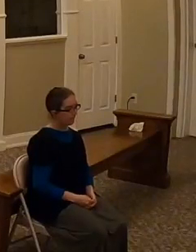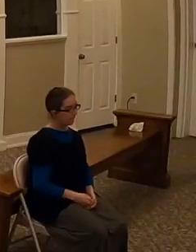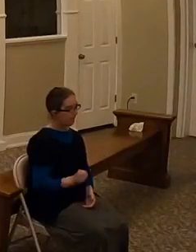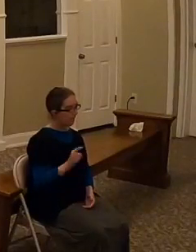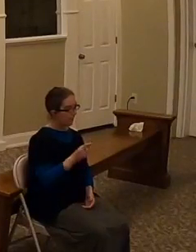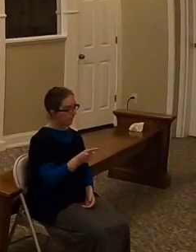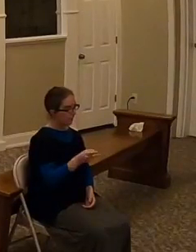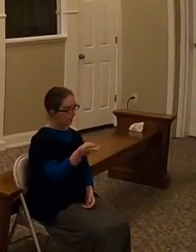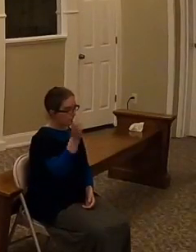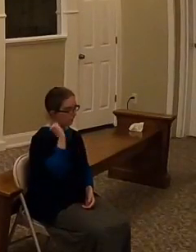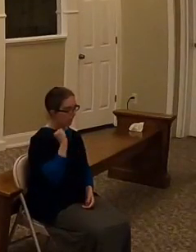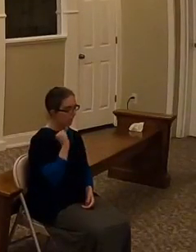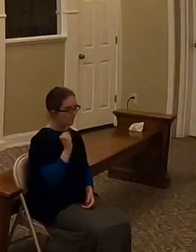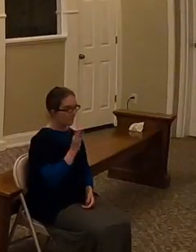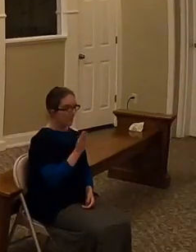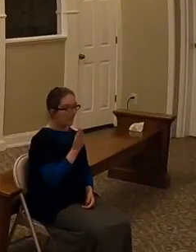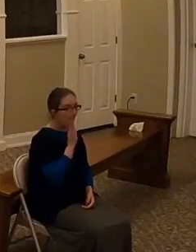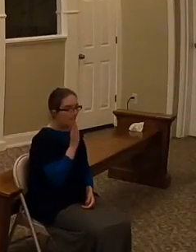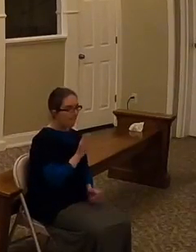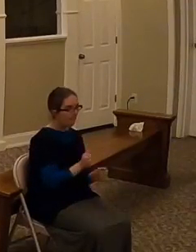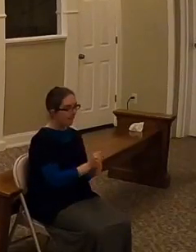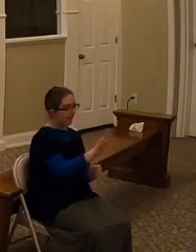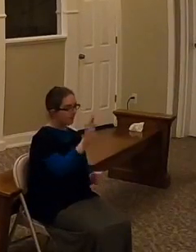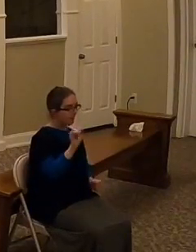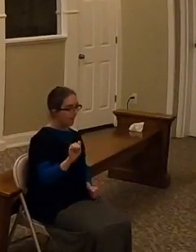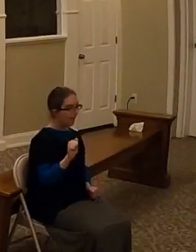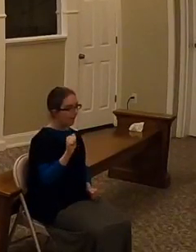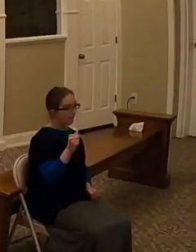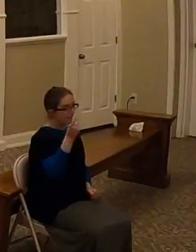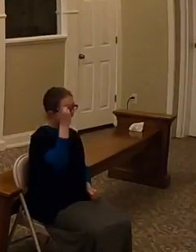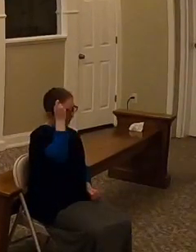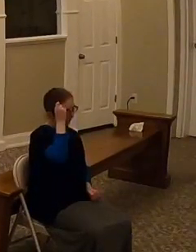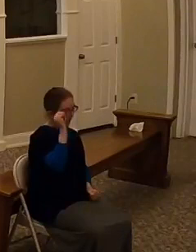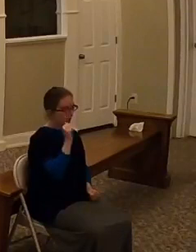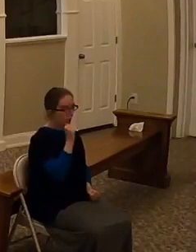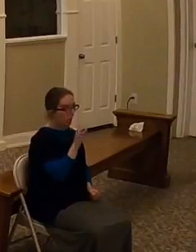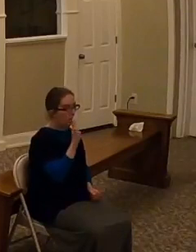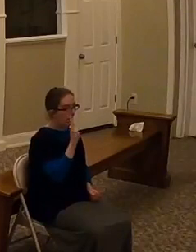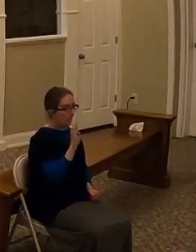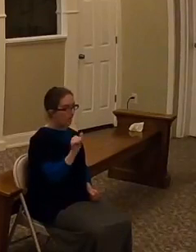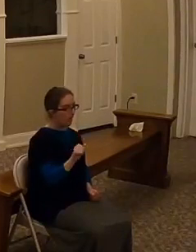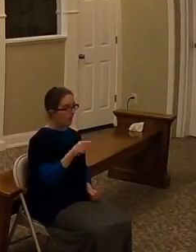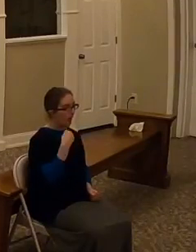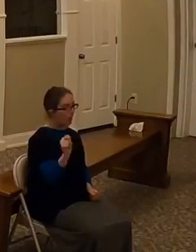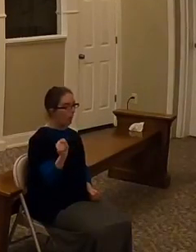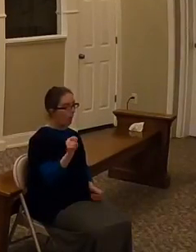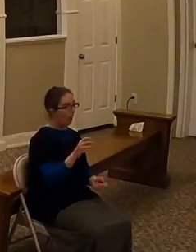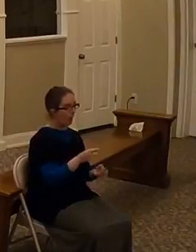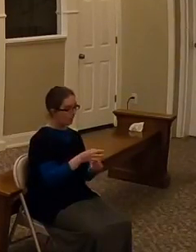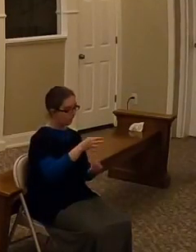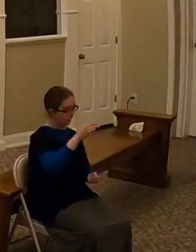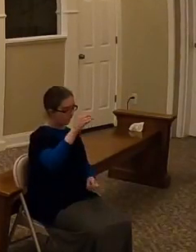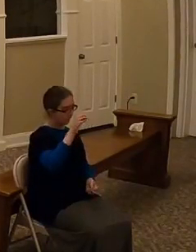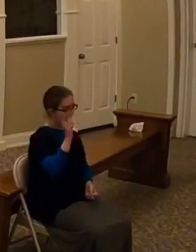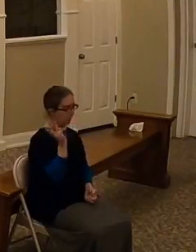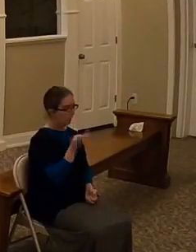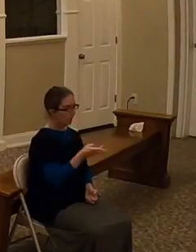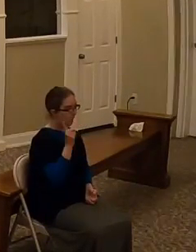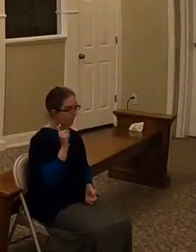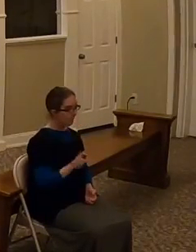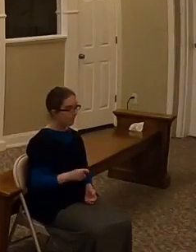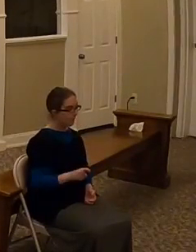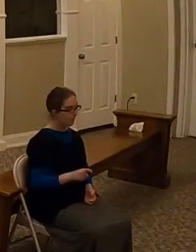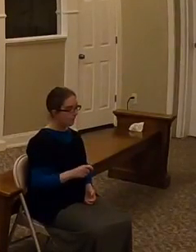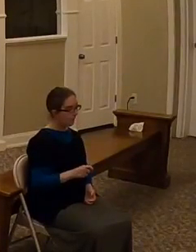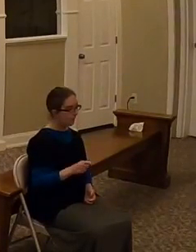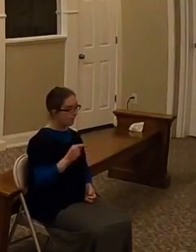So you were actually being led by a spirit, but not by the spirit. Hallelujah. We need to get where